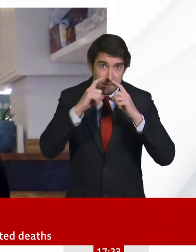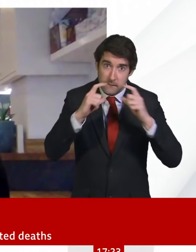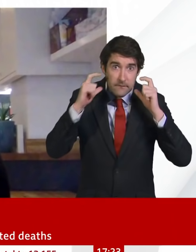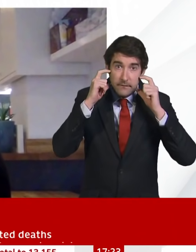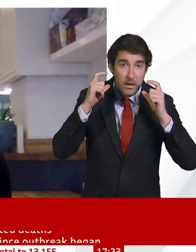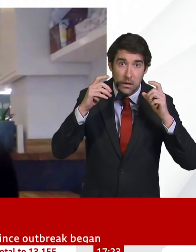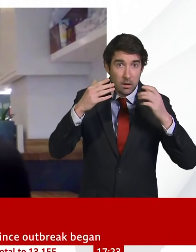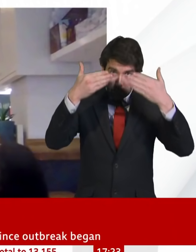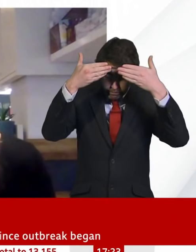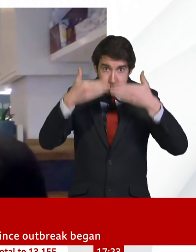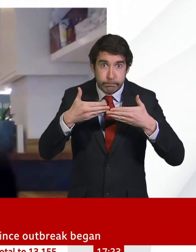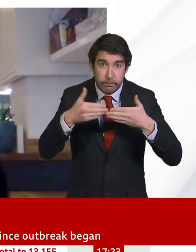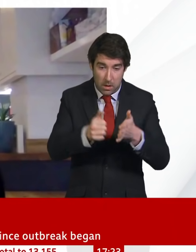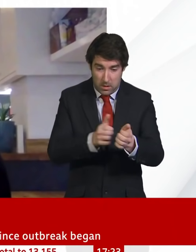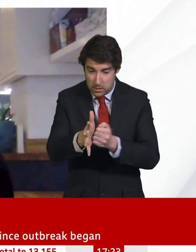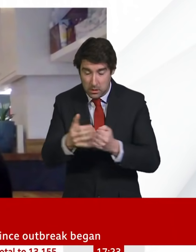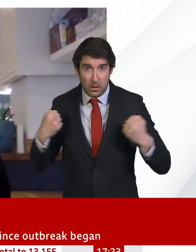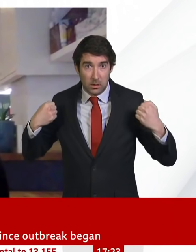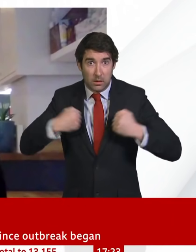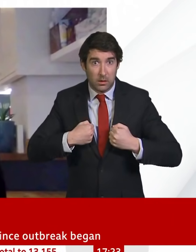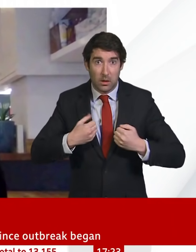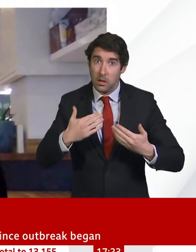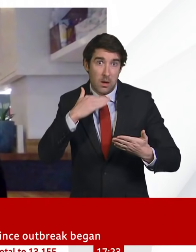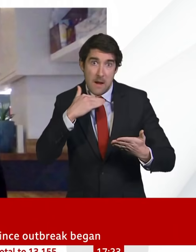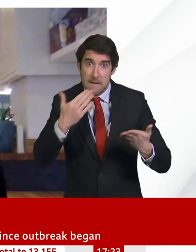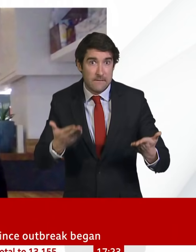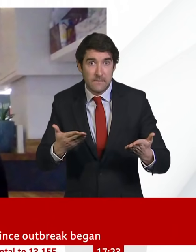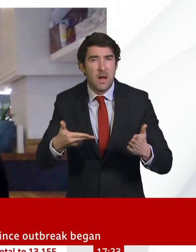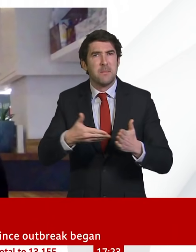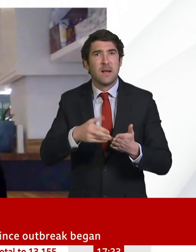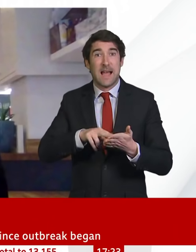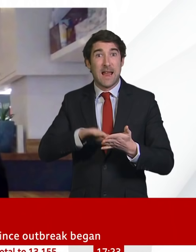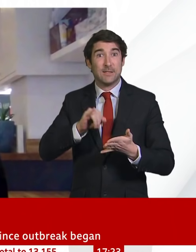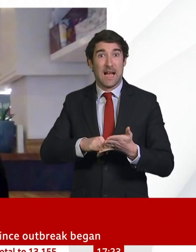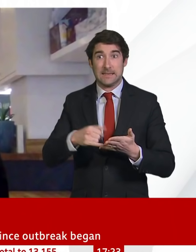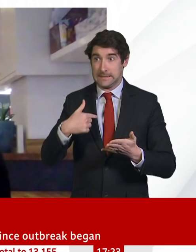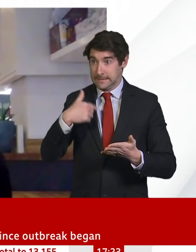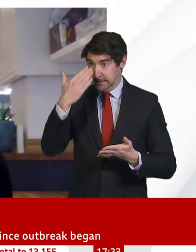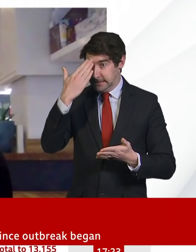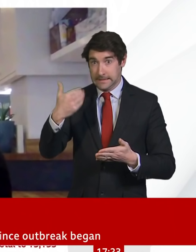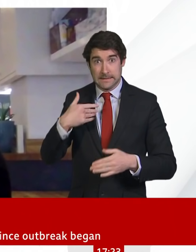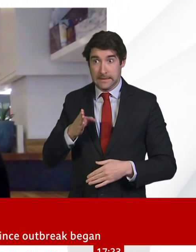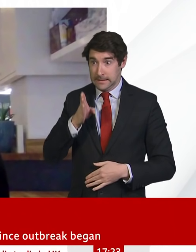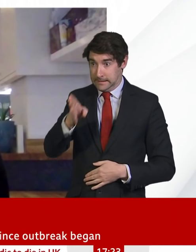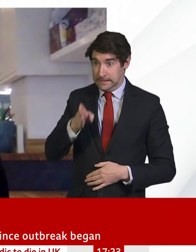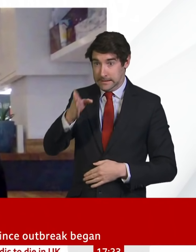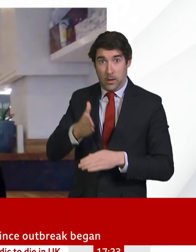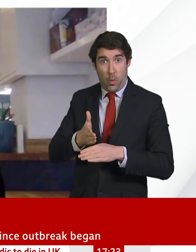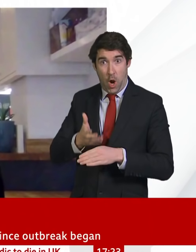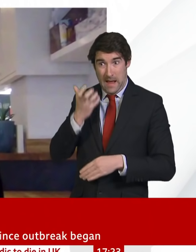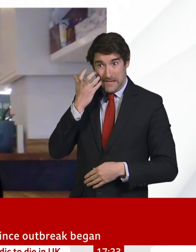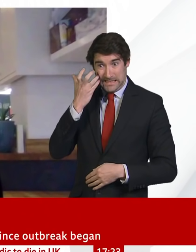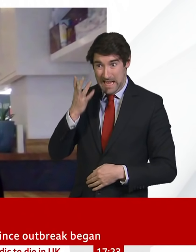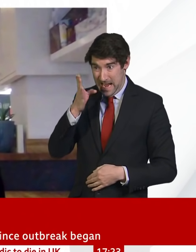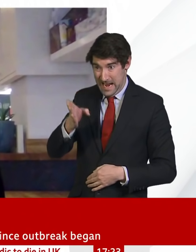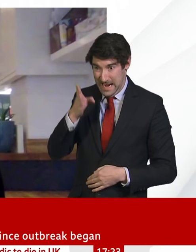risk. They're also going into work not knowing whether they have been infected by this virus or not, and many wondering why we weren't preparing for